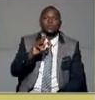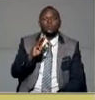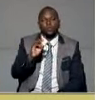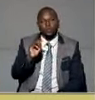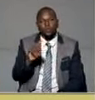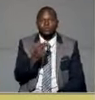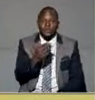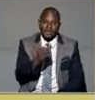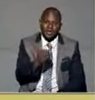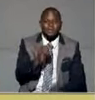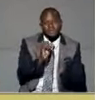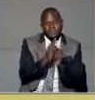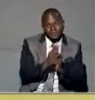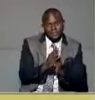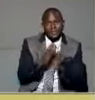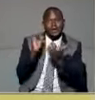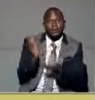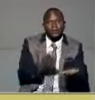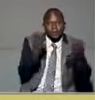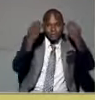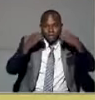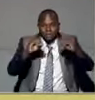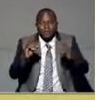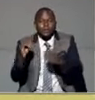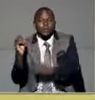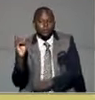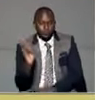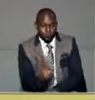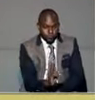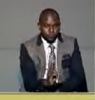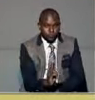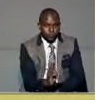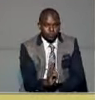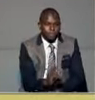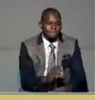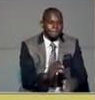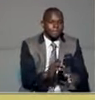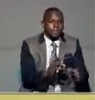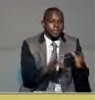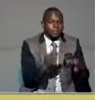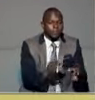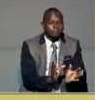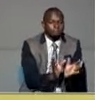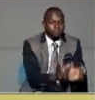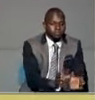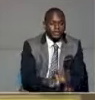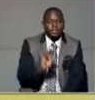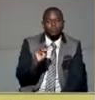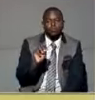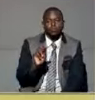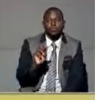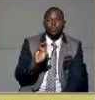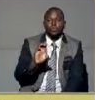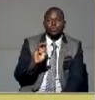I invited His Excellency the President, and he came with Mama. They put a wreath on the grave in Michuini, and that was